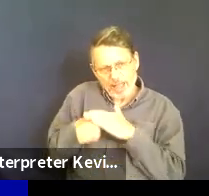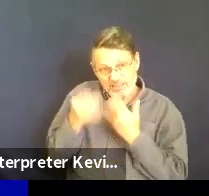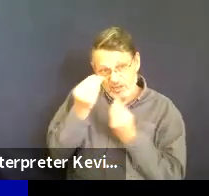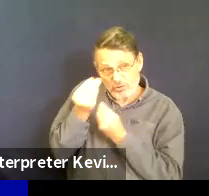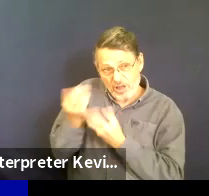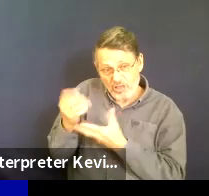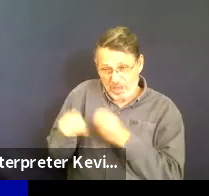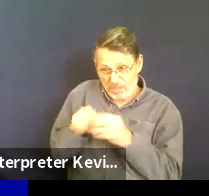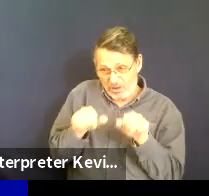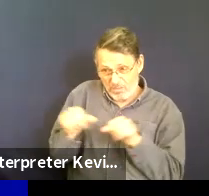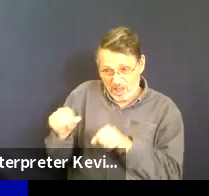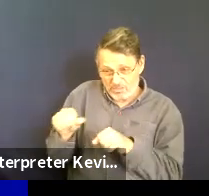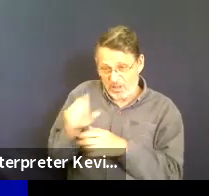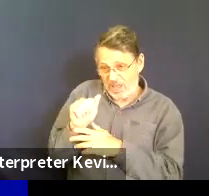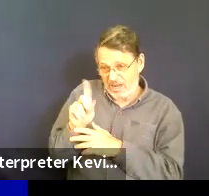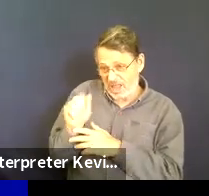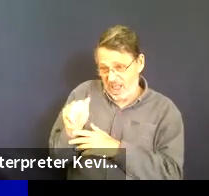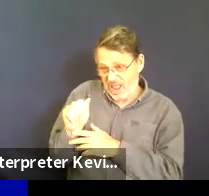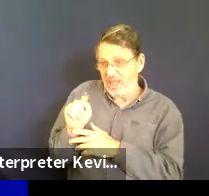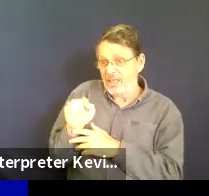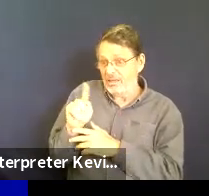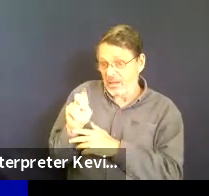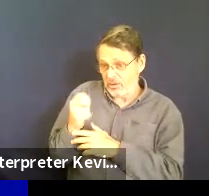Title III obligation?